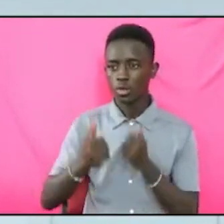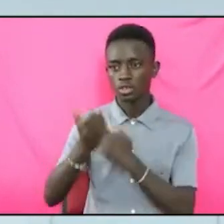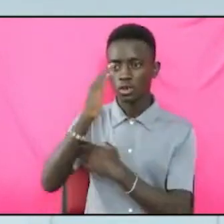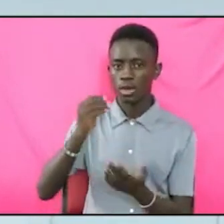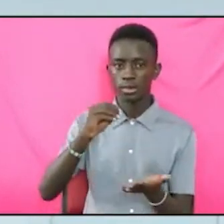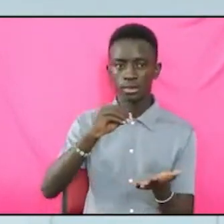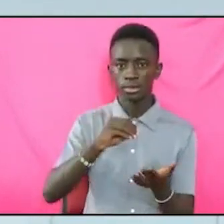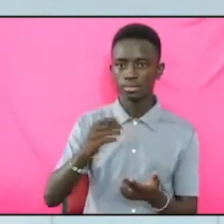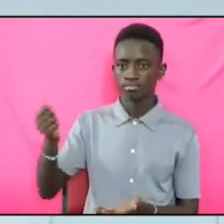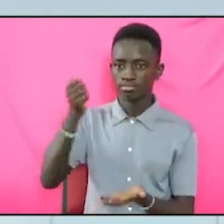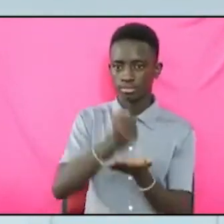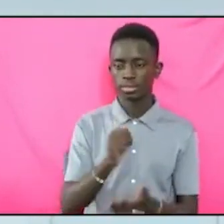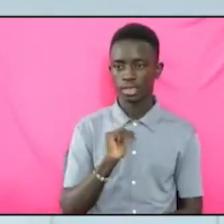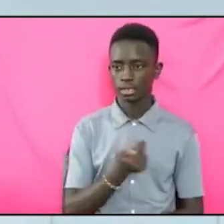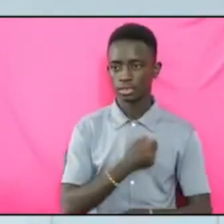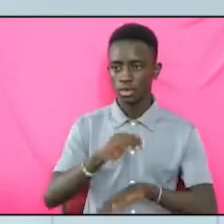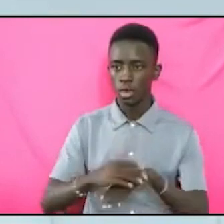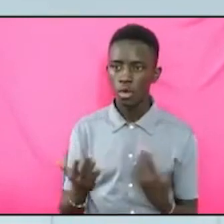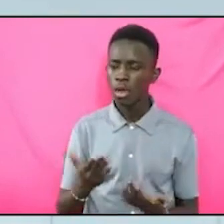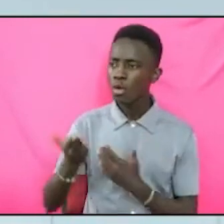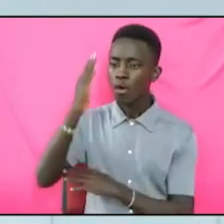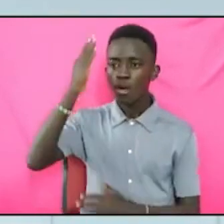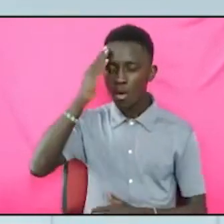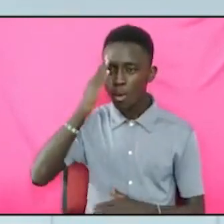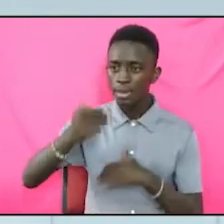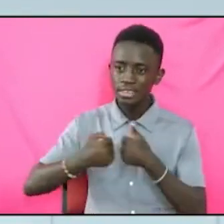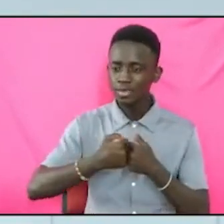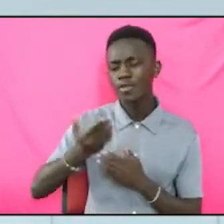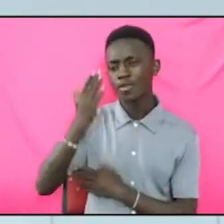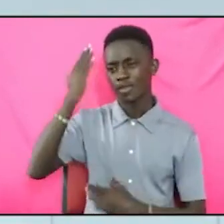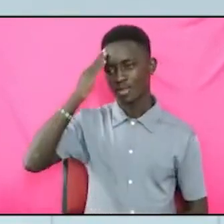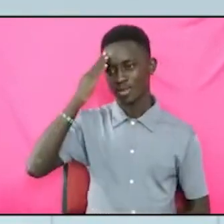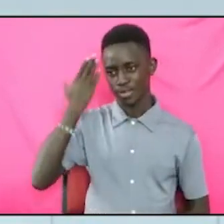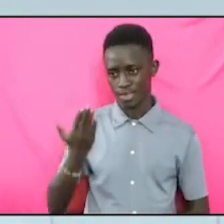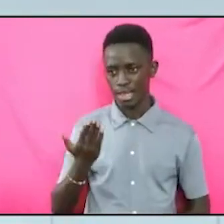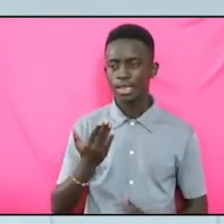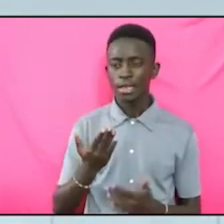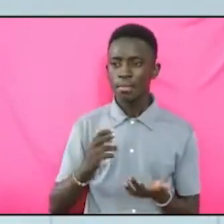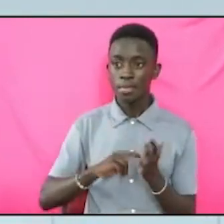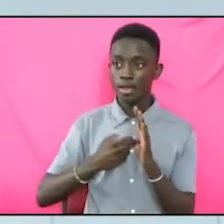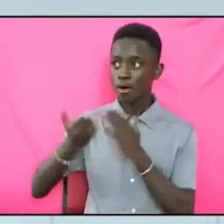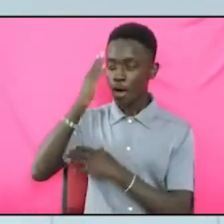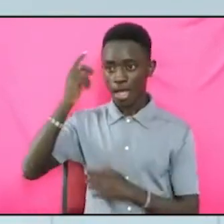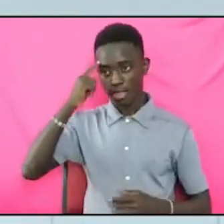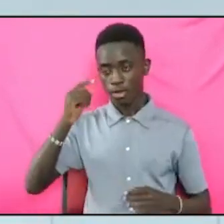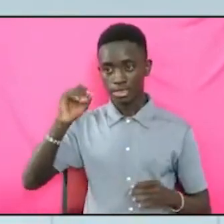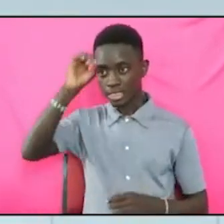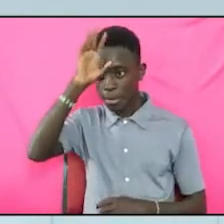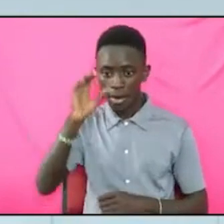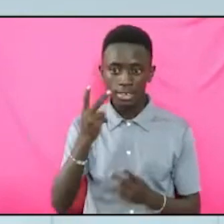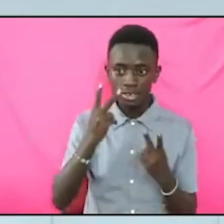in. He knows we are in those situations. He knows. It is not breaking news to him. He knows that we are in those